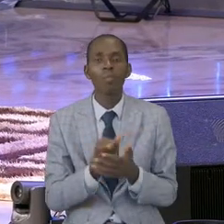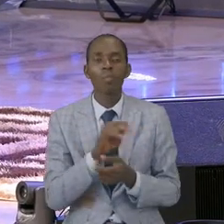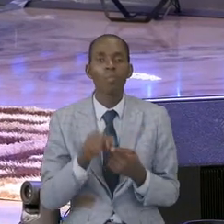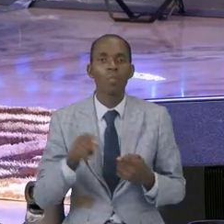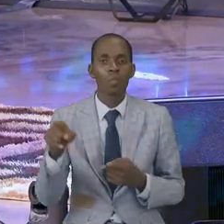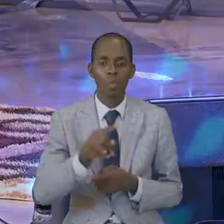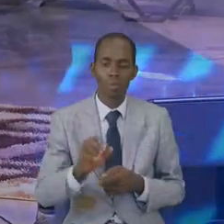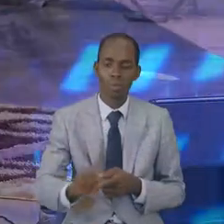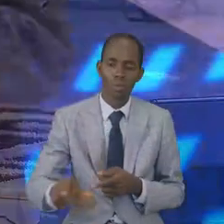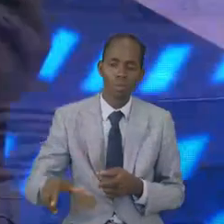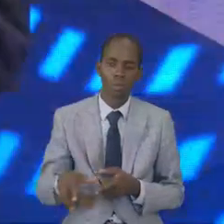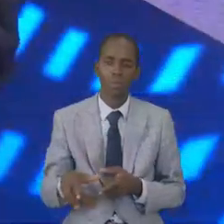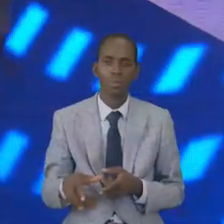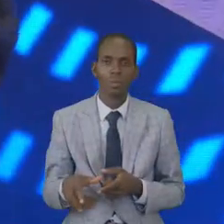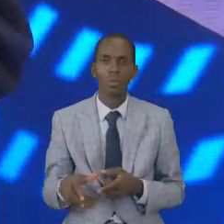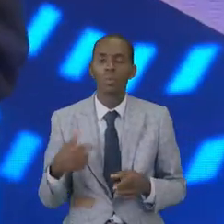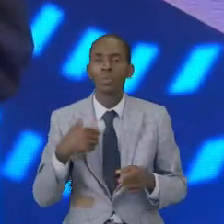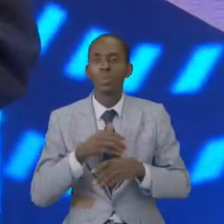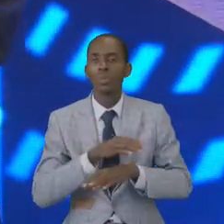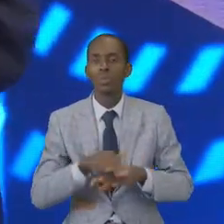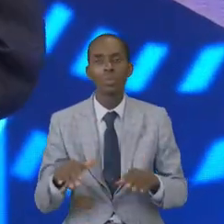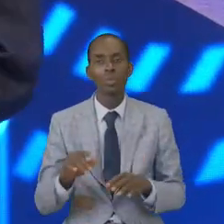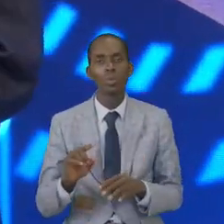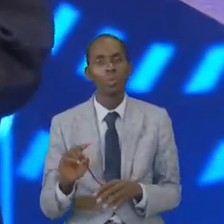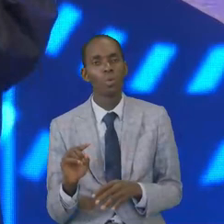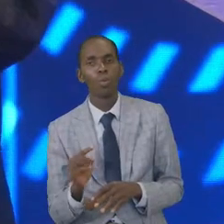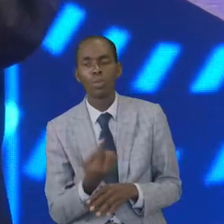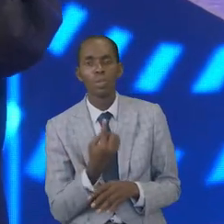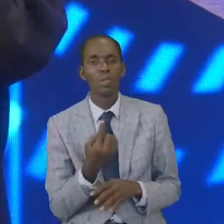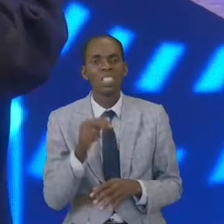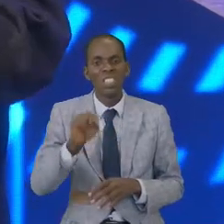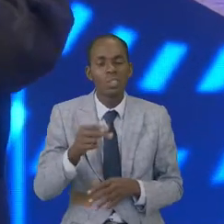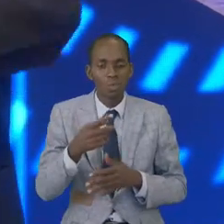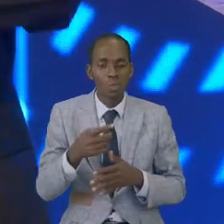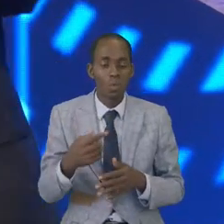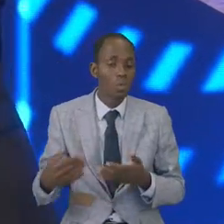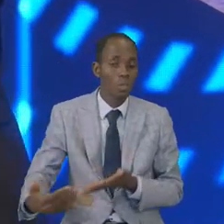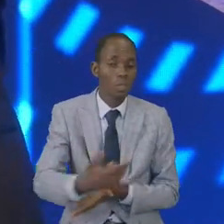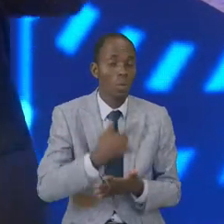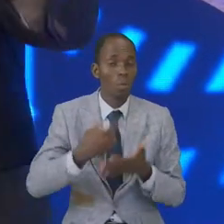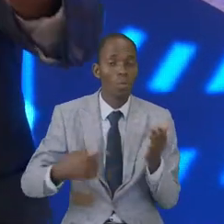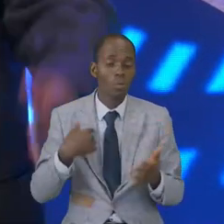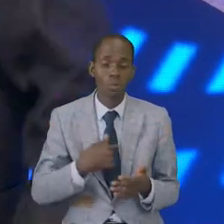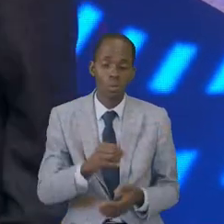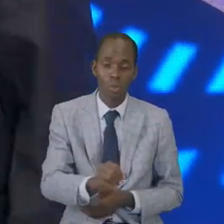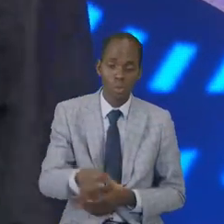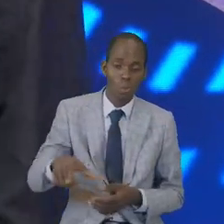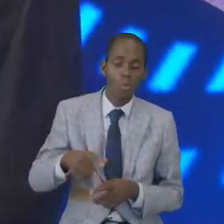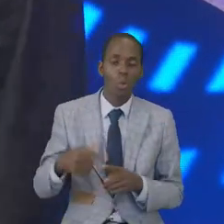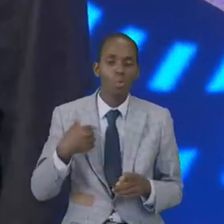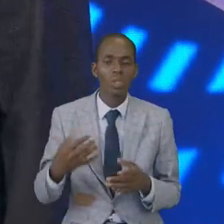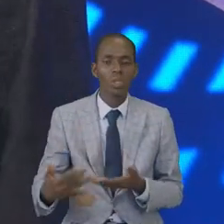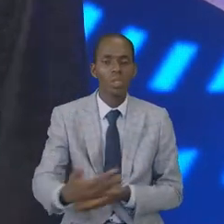sow, we don't only reap what we sow, we reap beyond what we